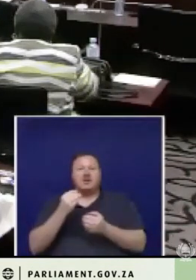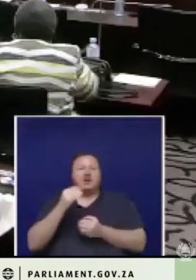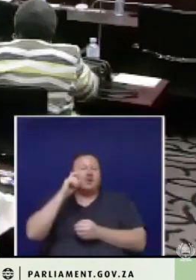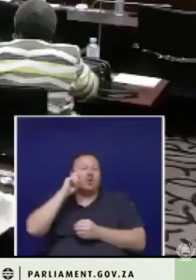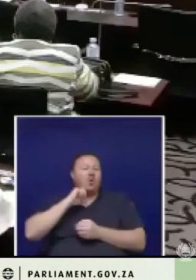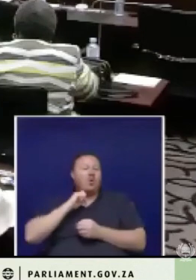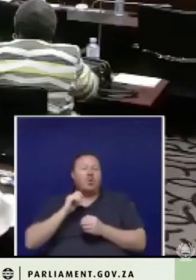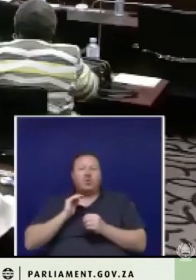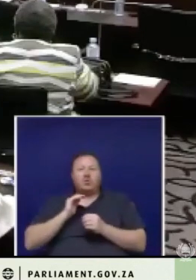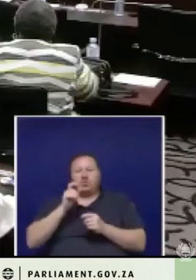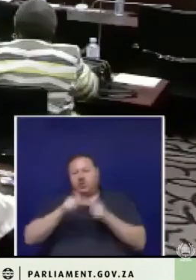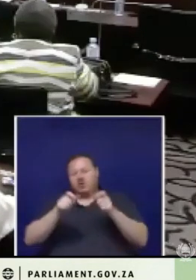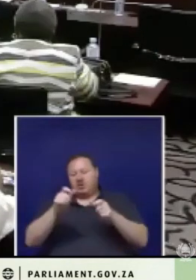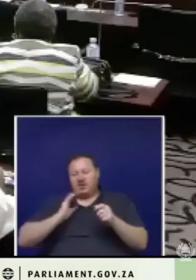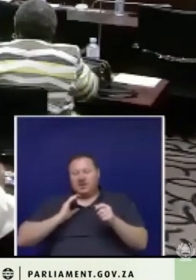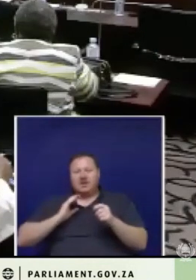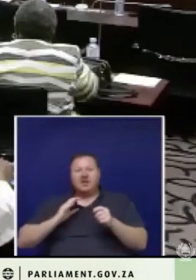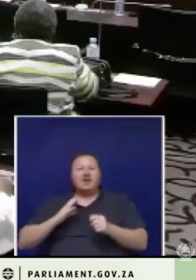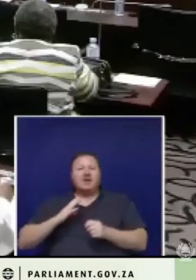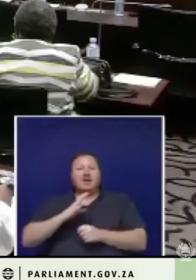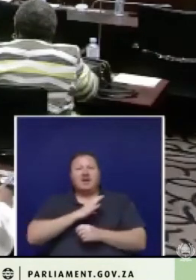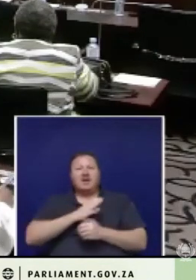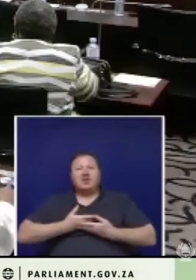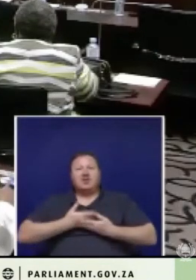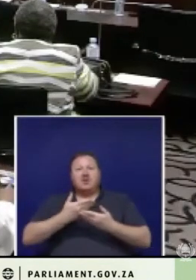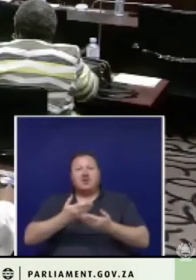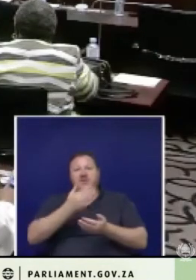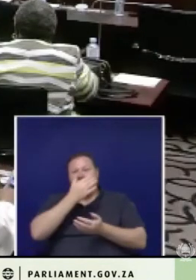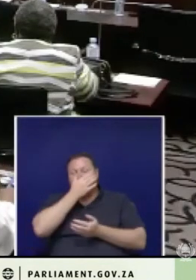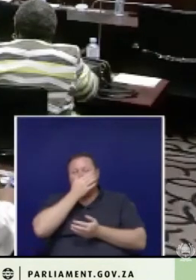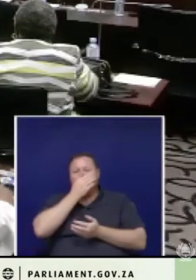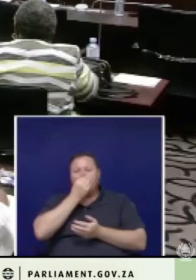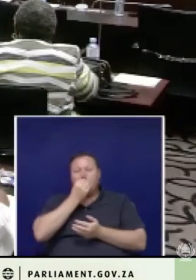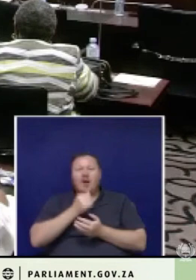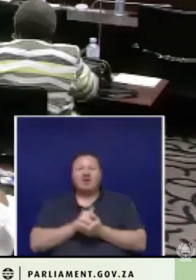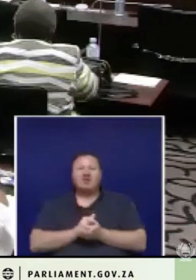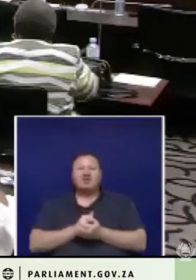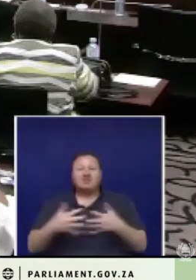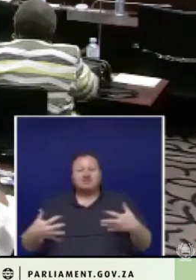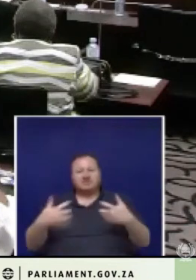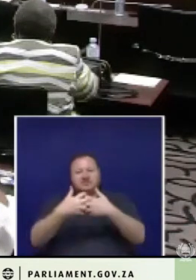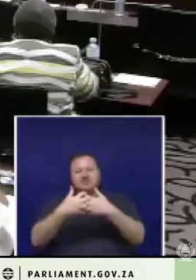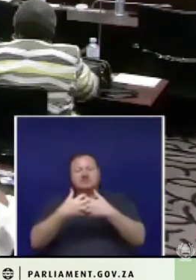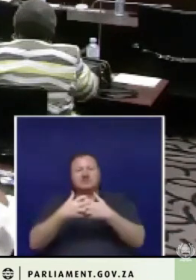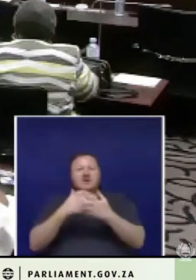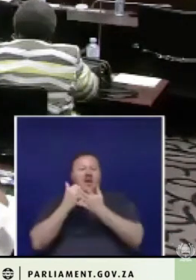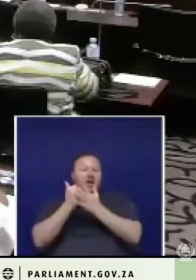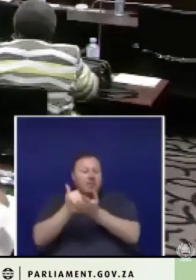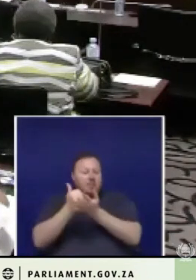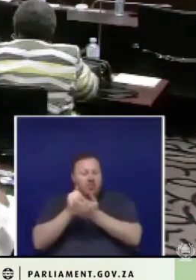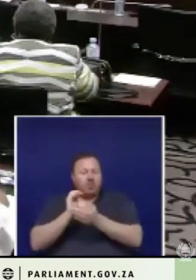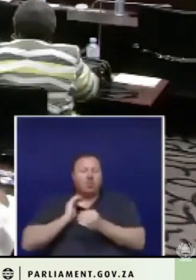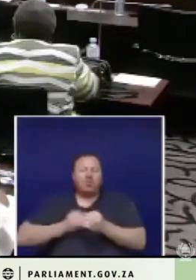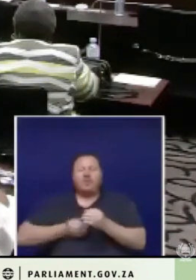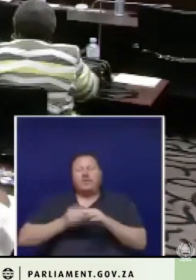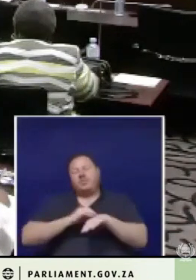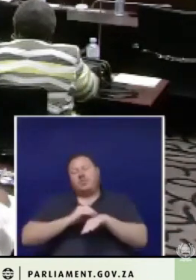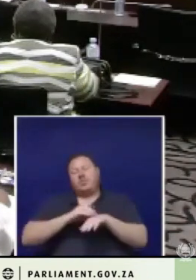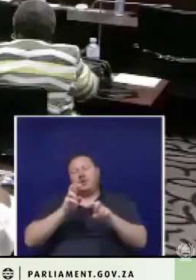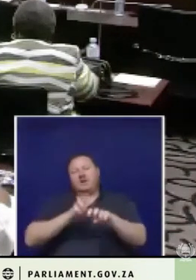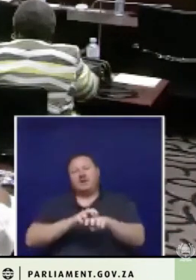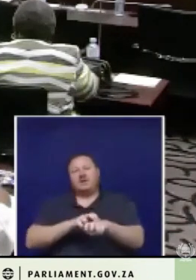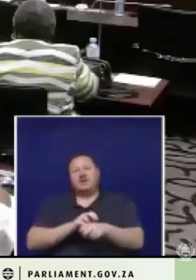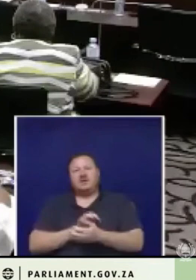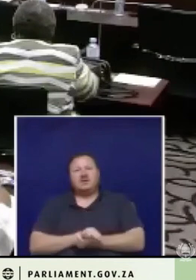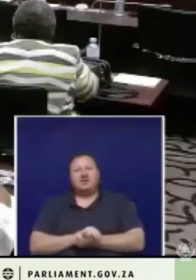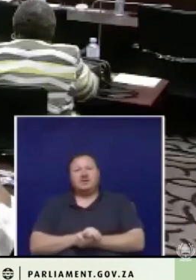elderly care services that disproportionately burden women. It is often said that